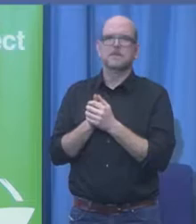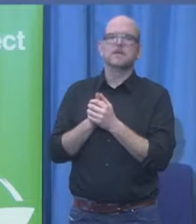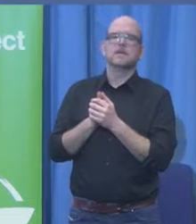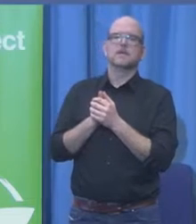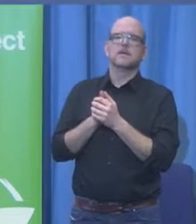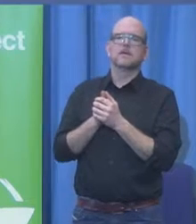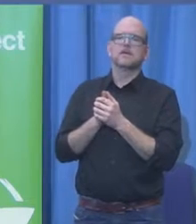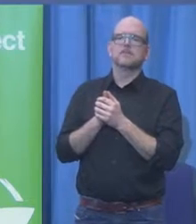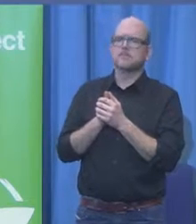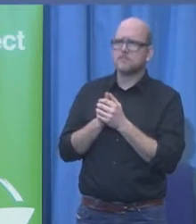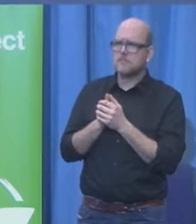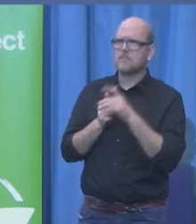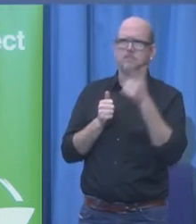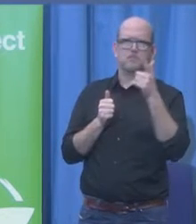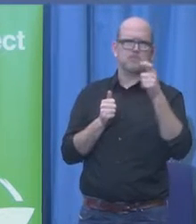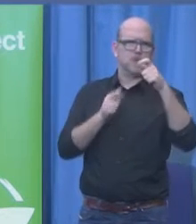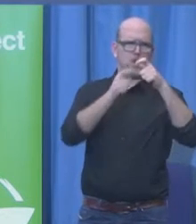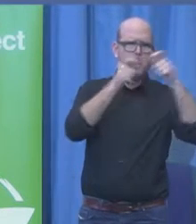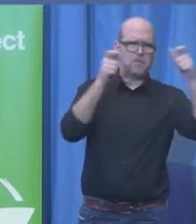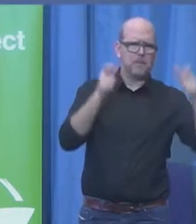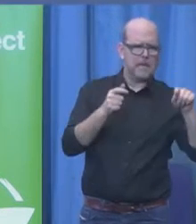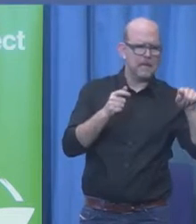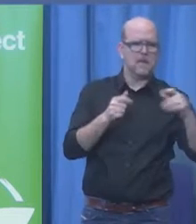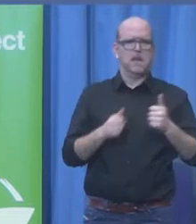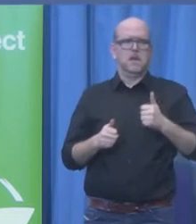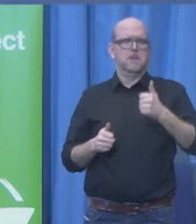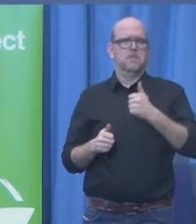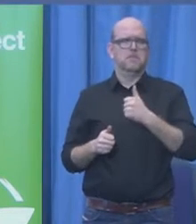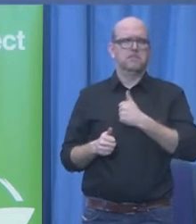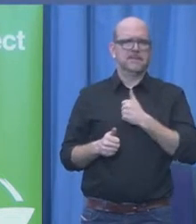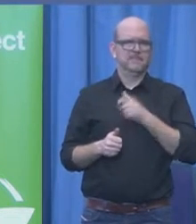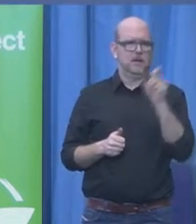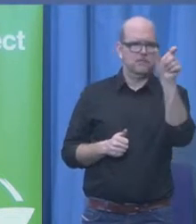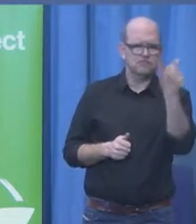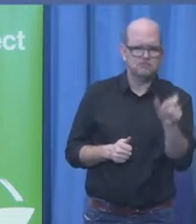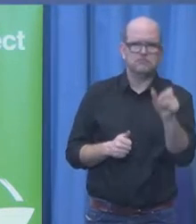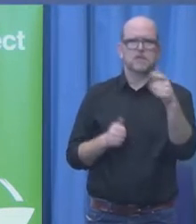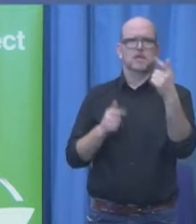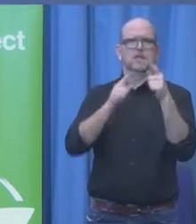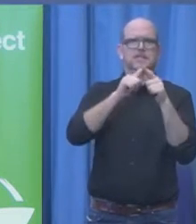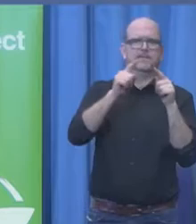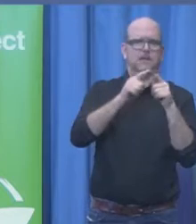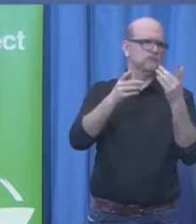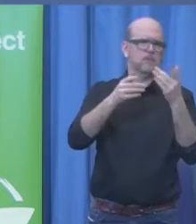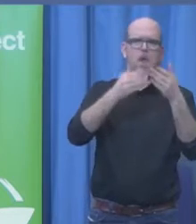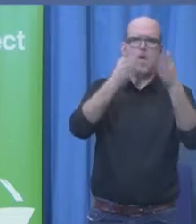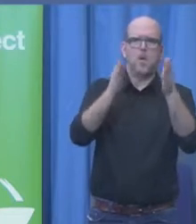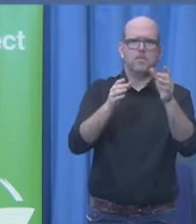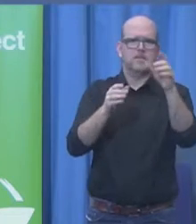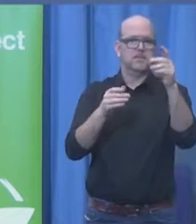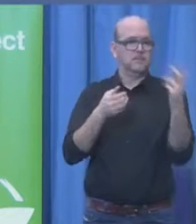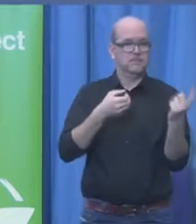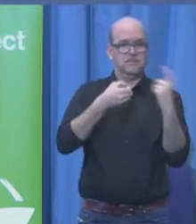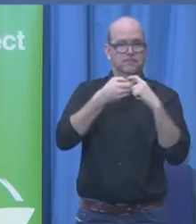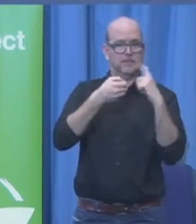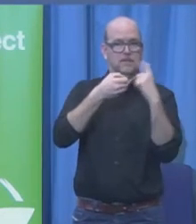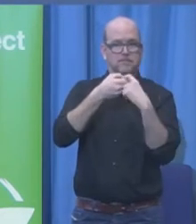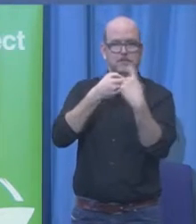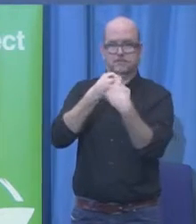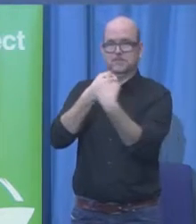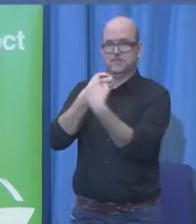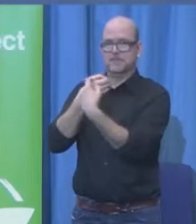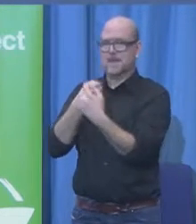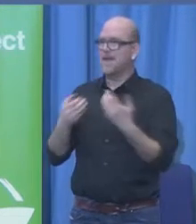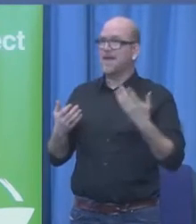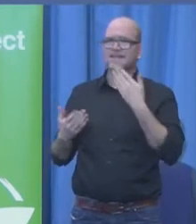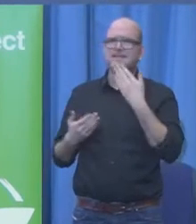at the national, at the European level as well. So here we are in the right place, and I think we can start the conversation